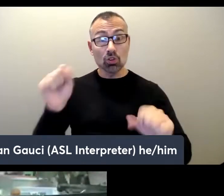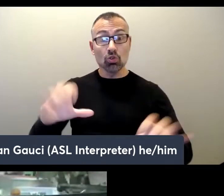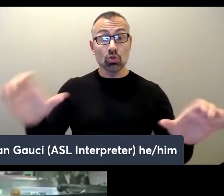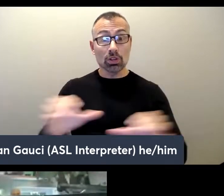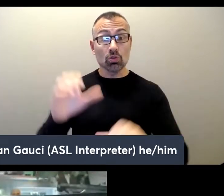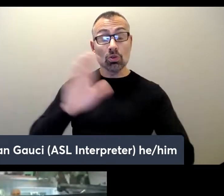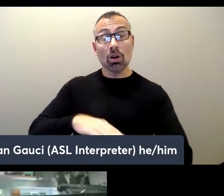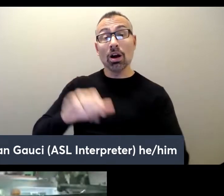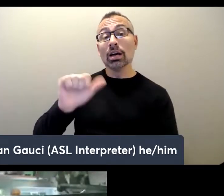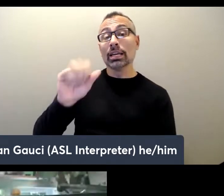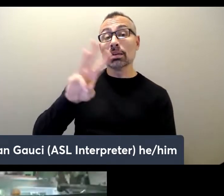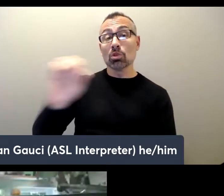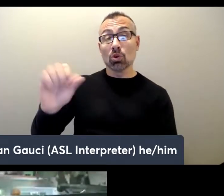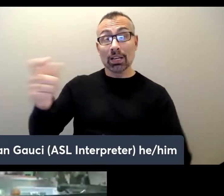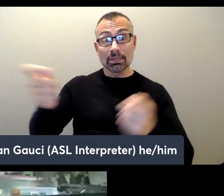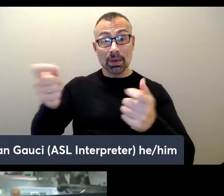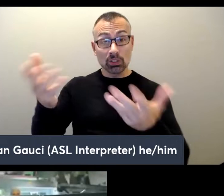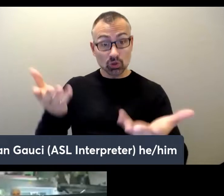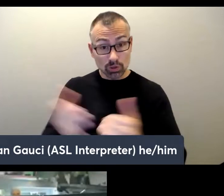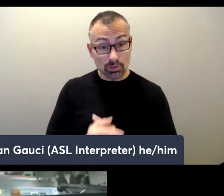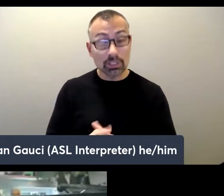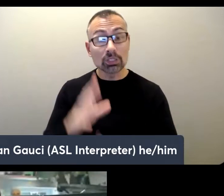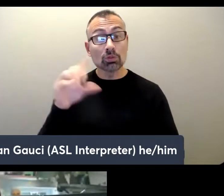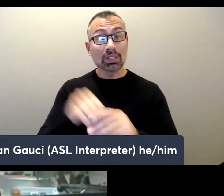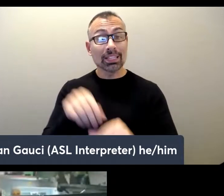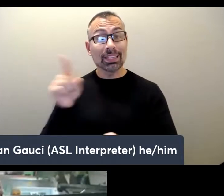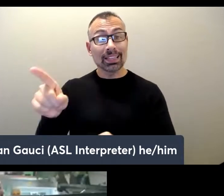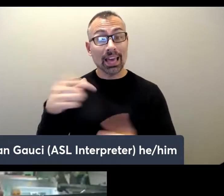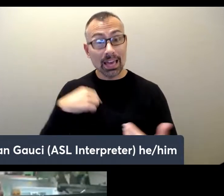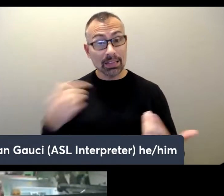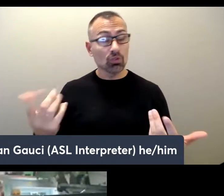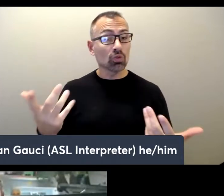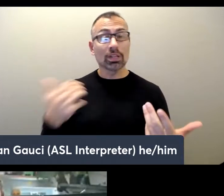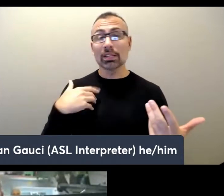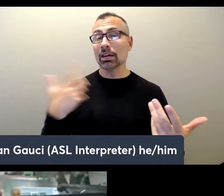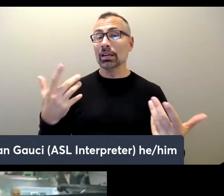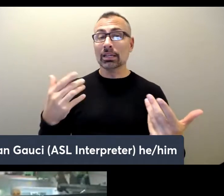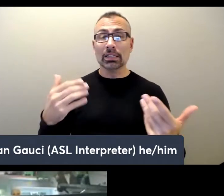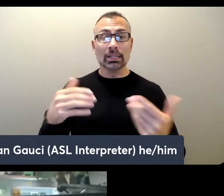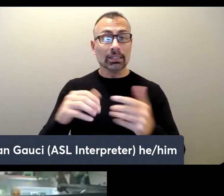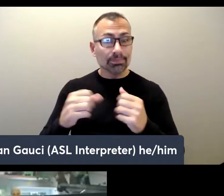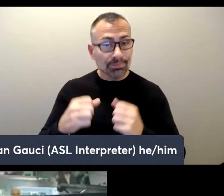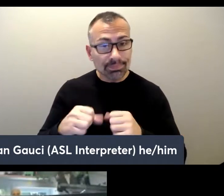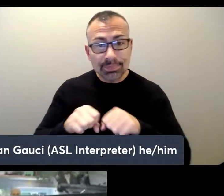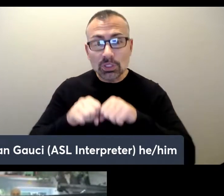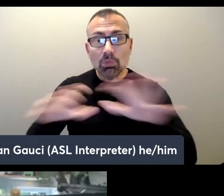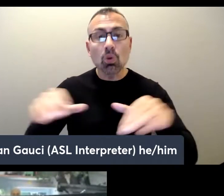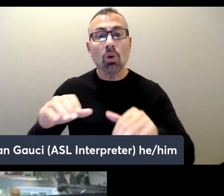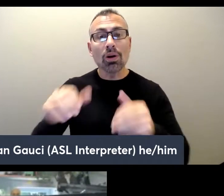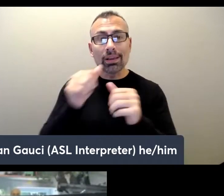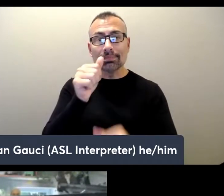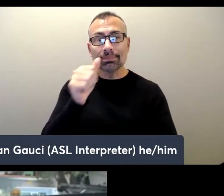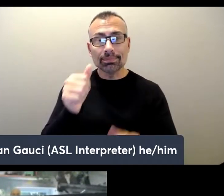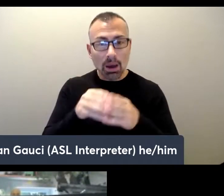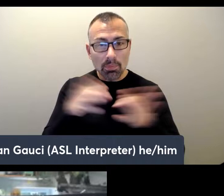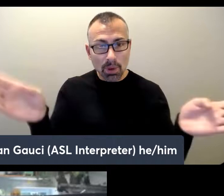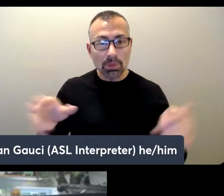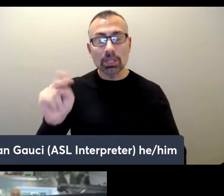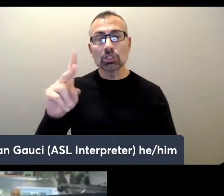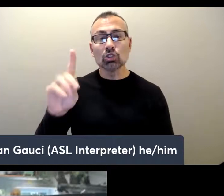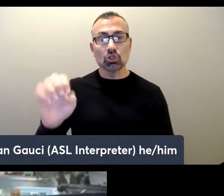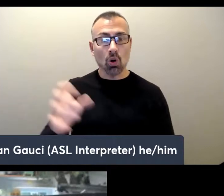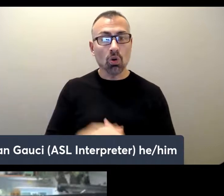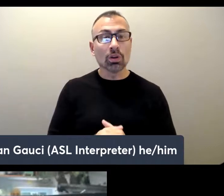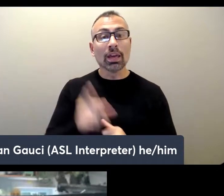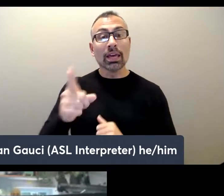Service. So within the service itself, you can go deploy a public Ethereum node, and you can go and run and access a public Ethereum node and then use